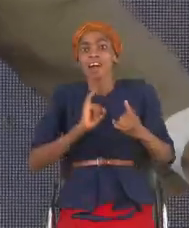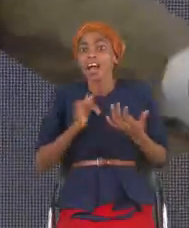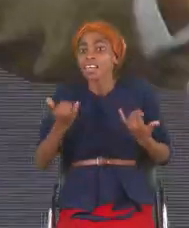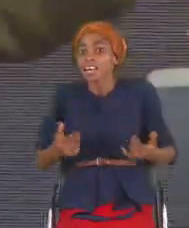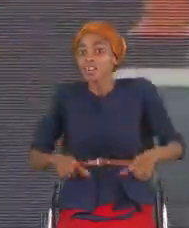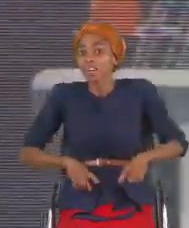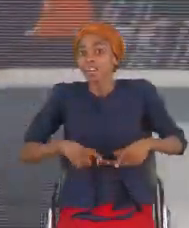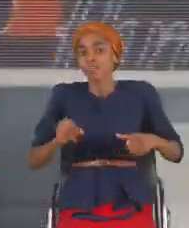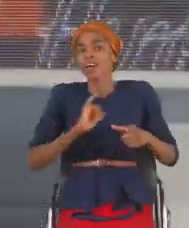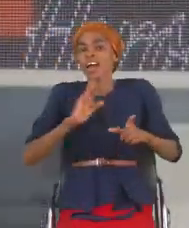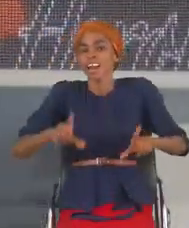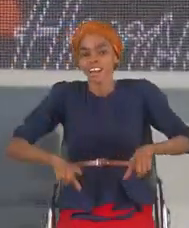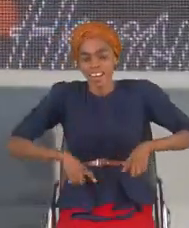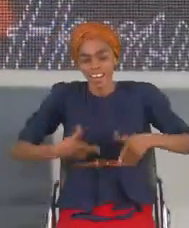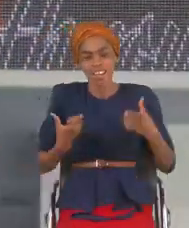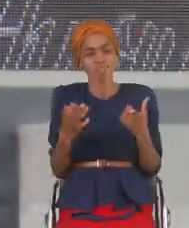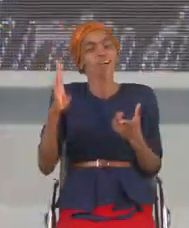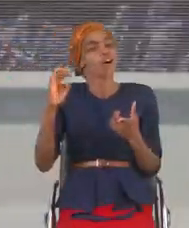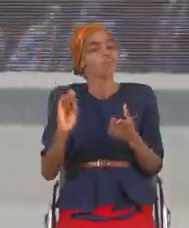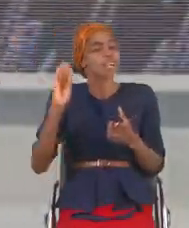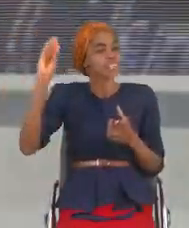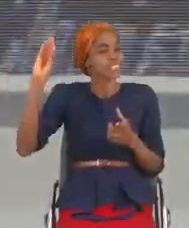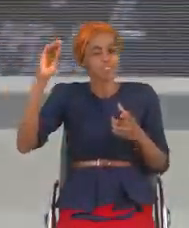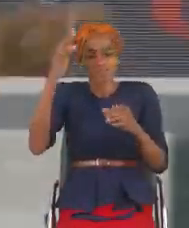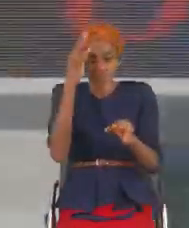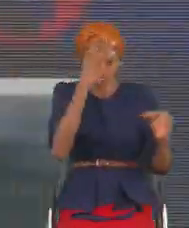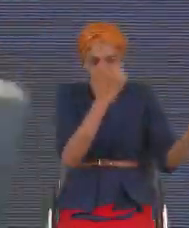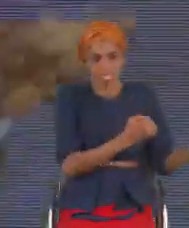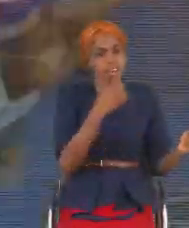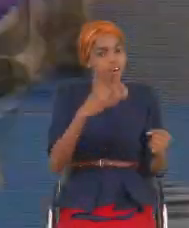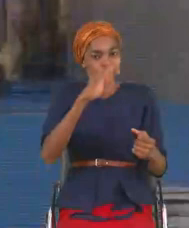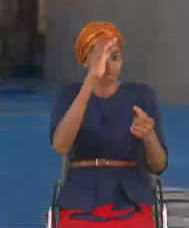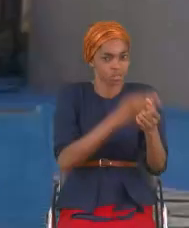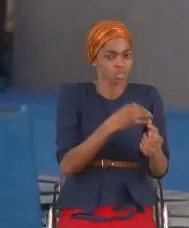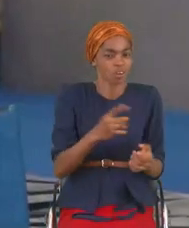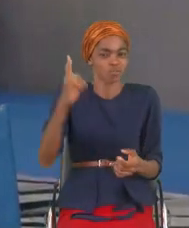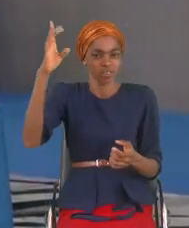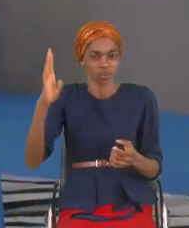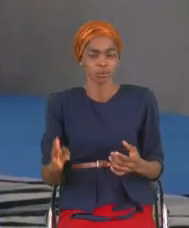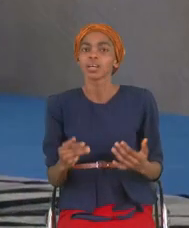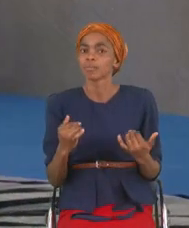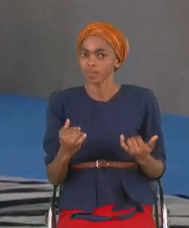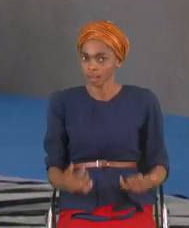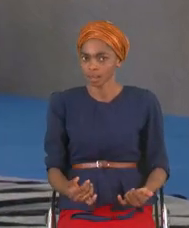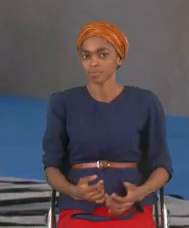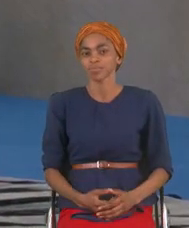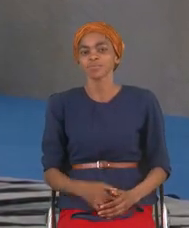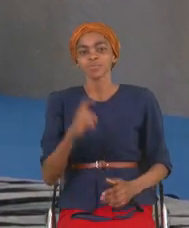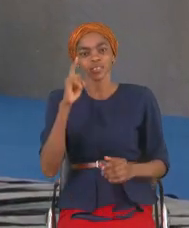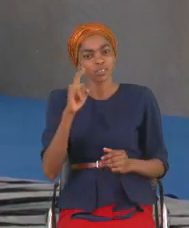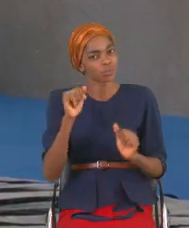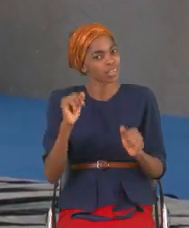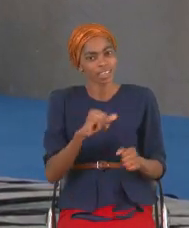now i live by the faith of the son of god now you cannot